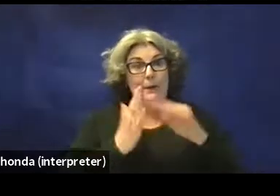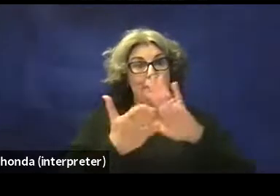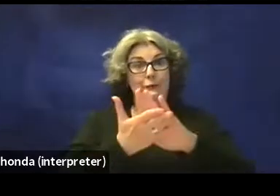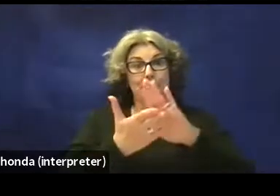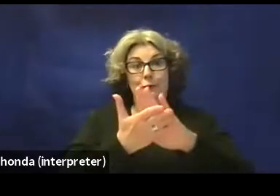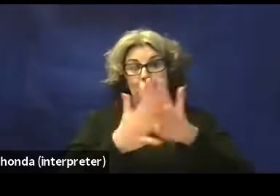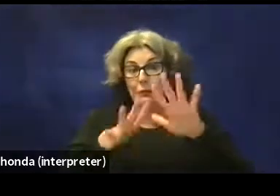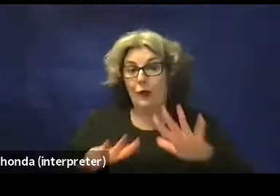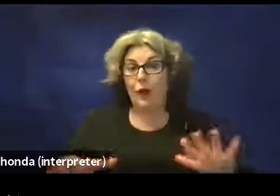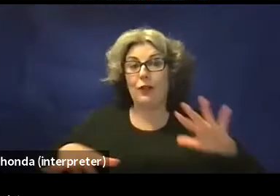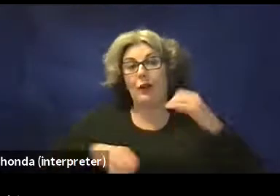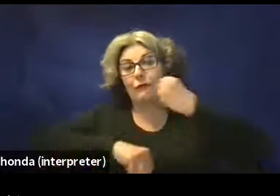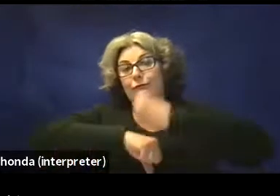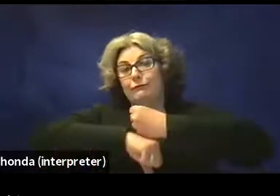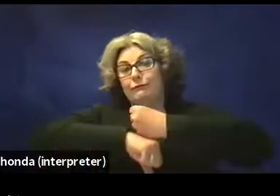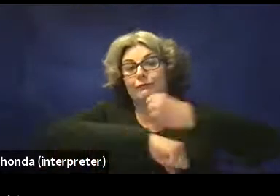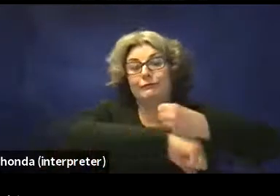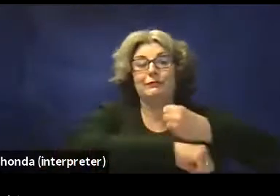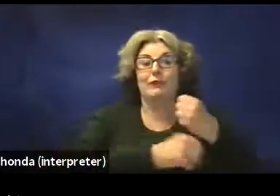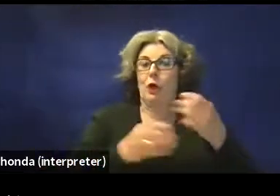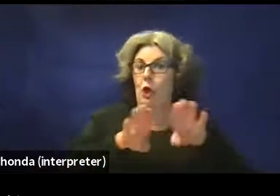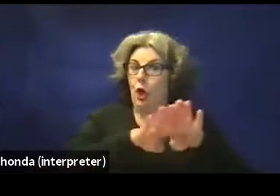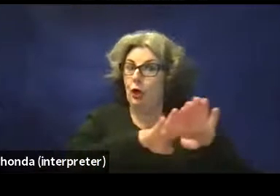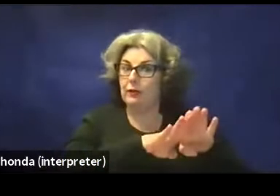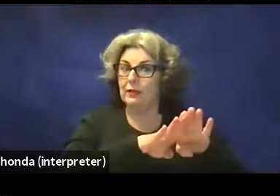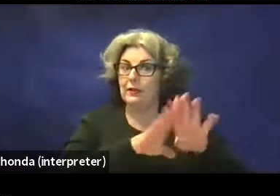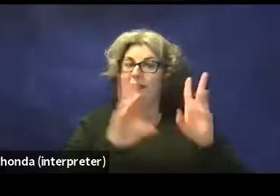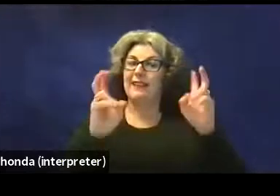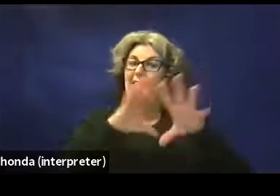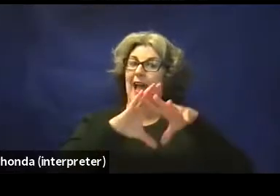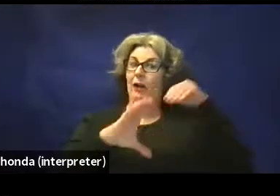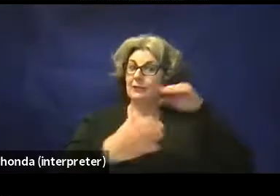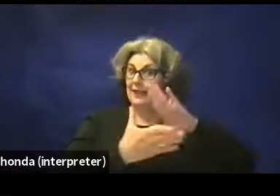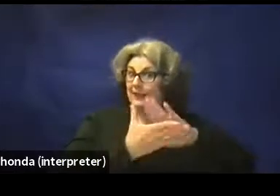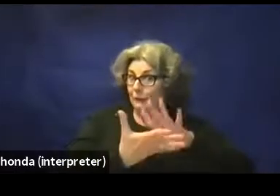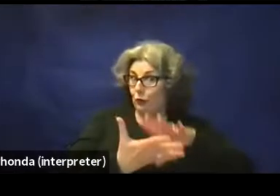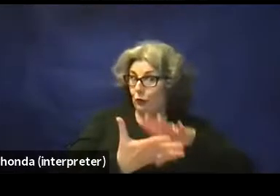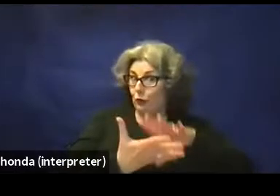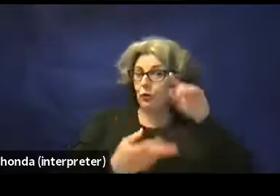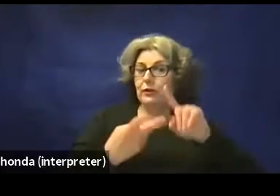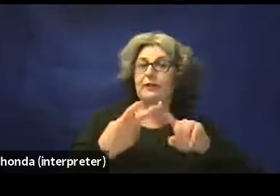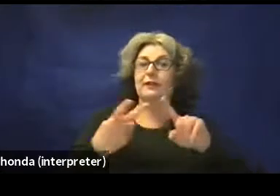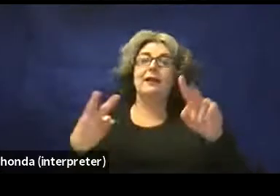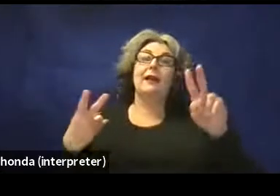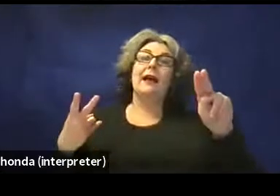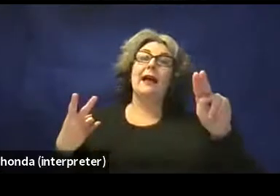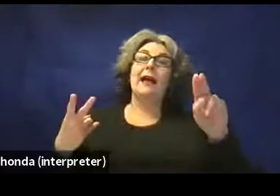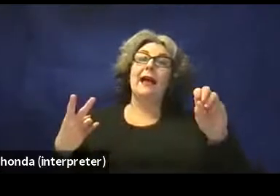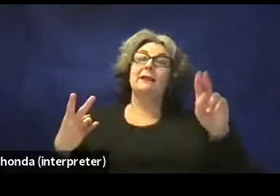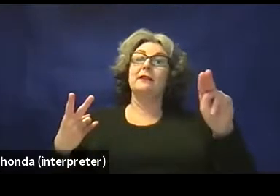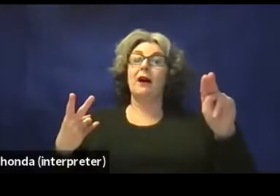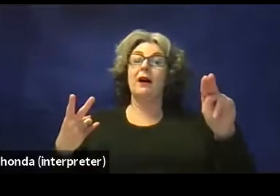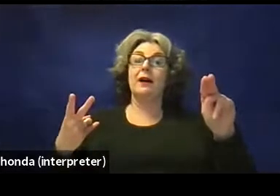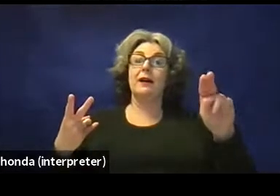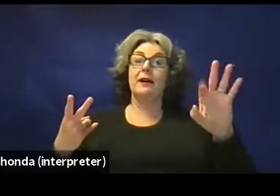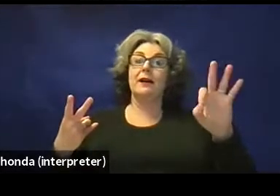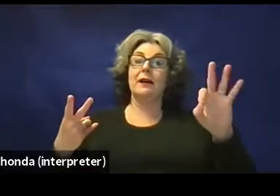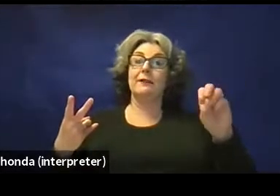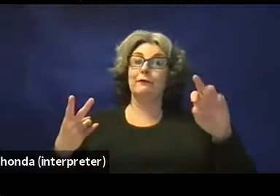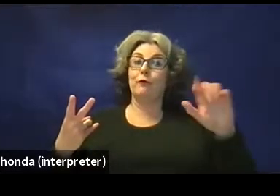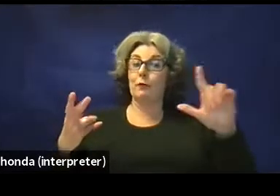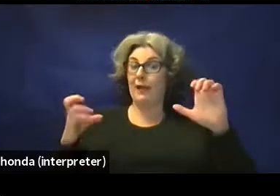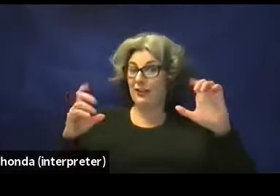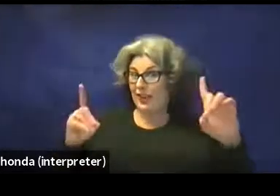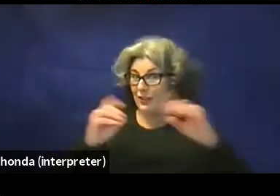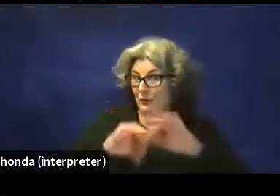the world are shuttered, does this kind of outside of school learning and non-formal education have an even more important role to